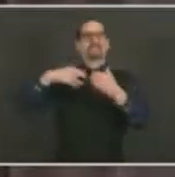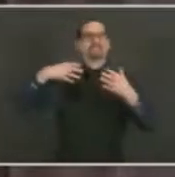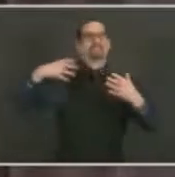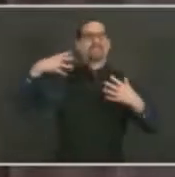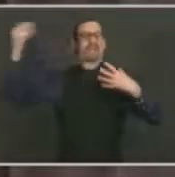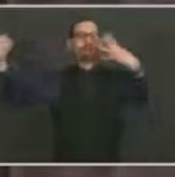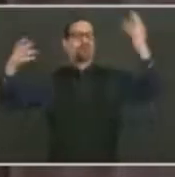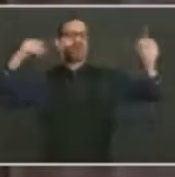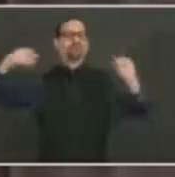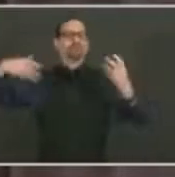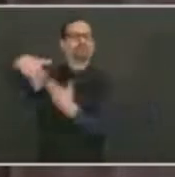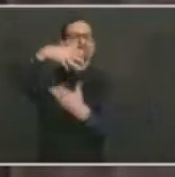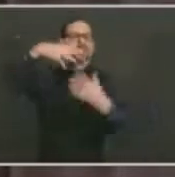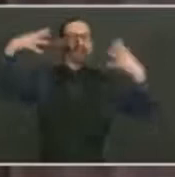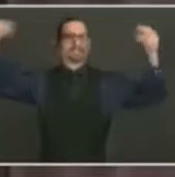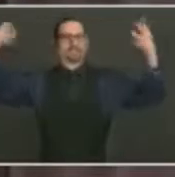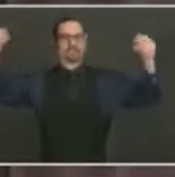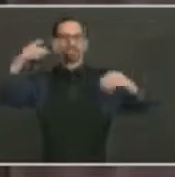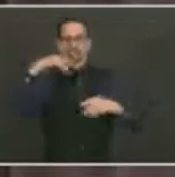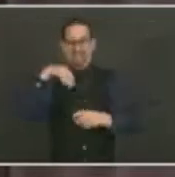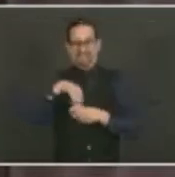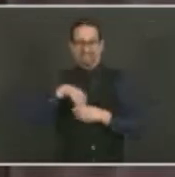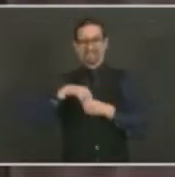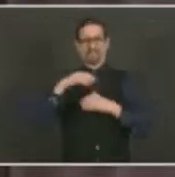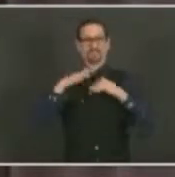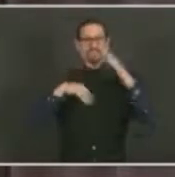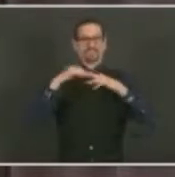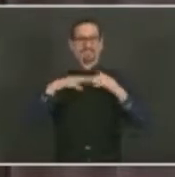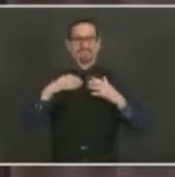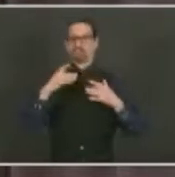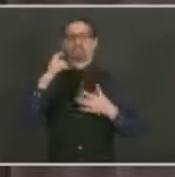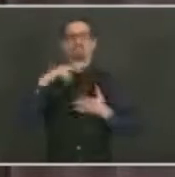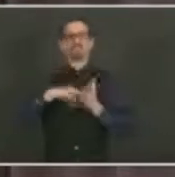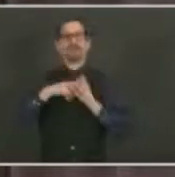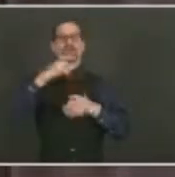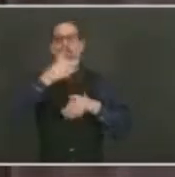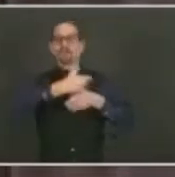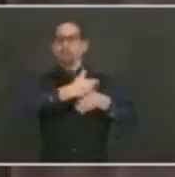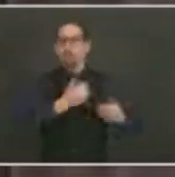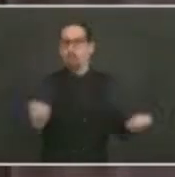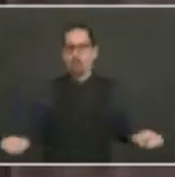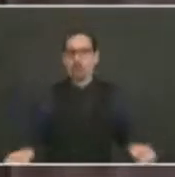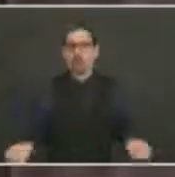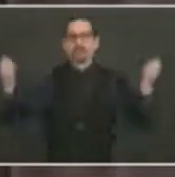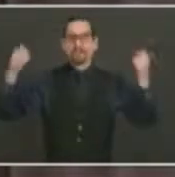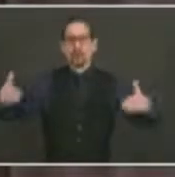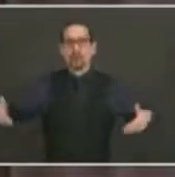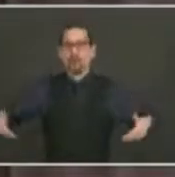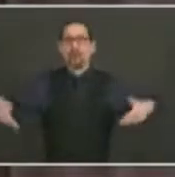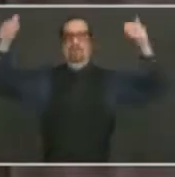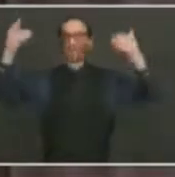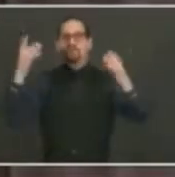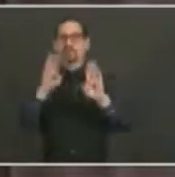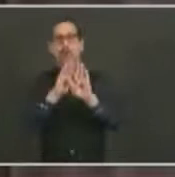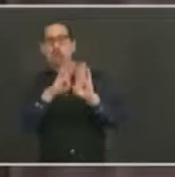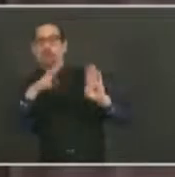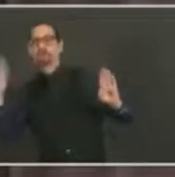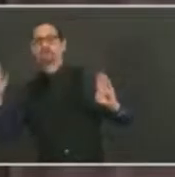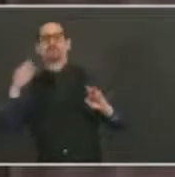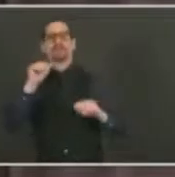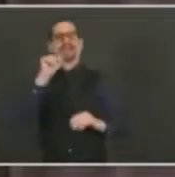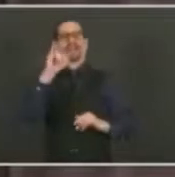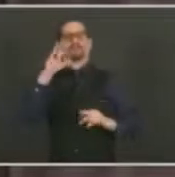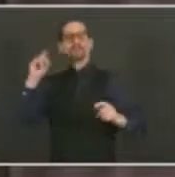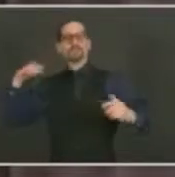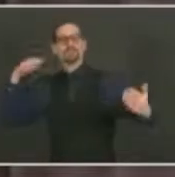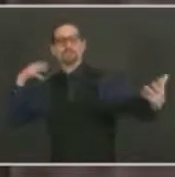windows and opening doors. Last week, I talked about improving indoor air quality and the need for ventilation to